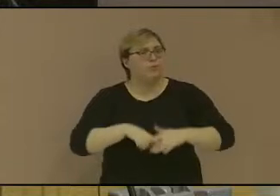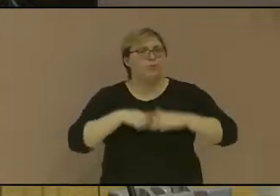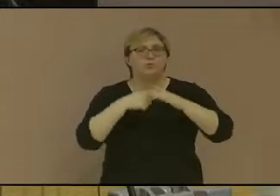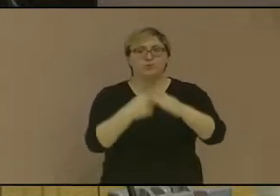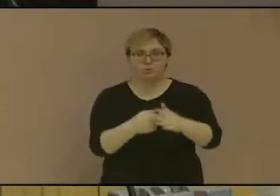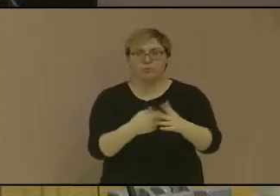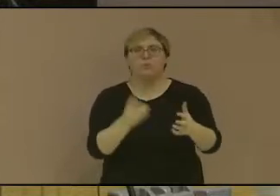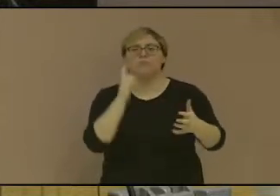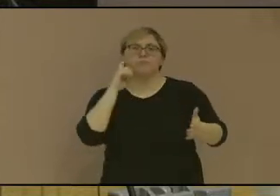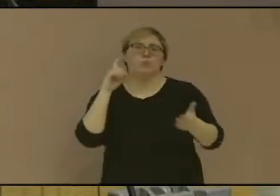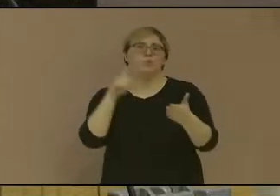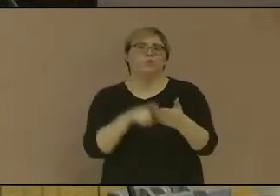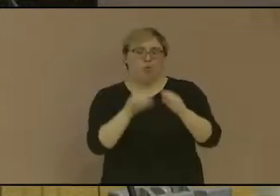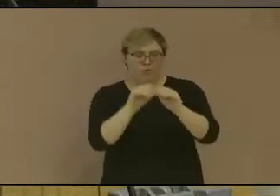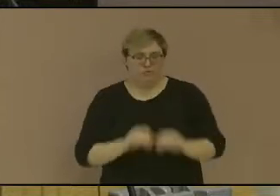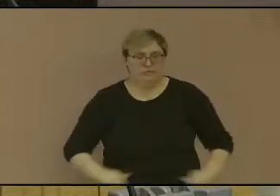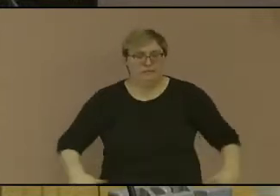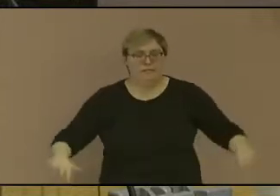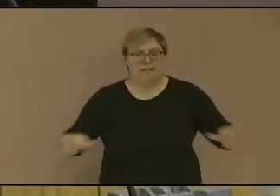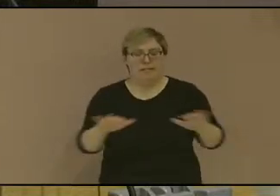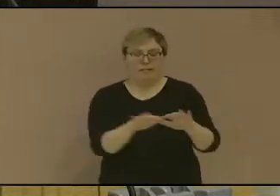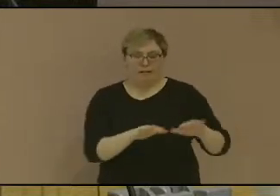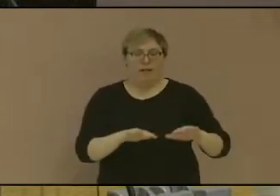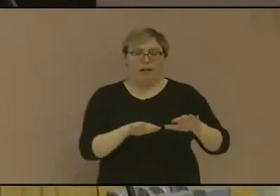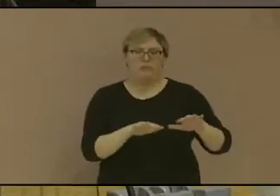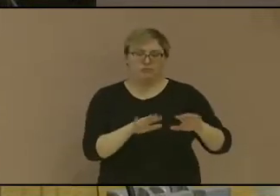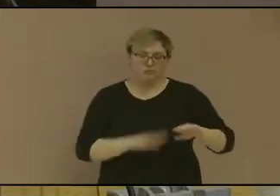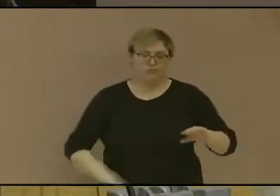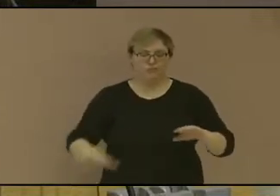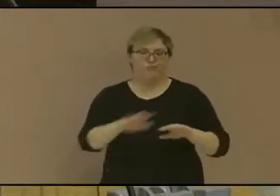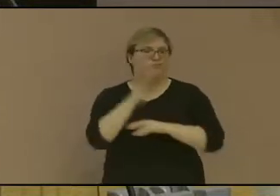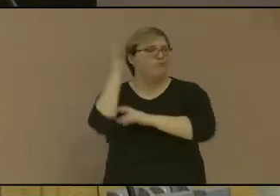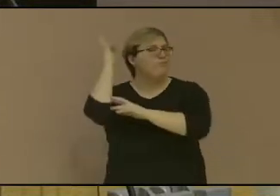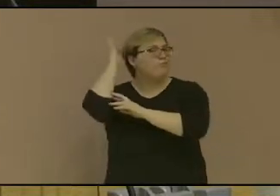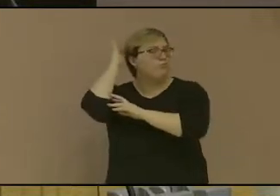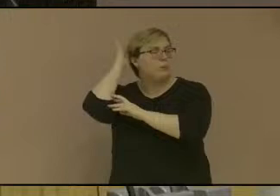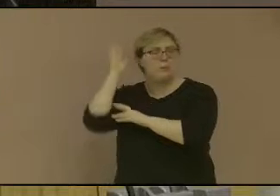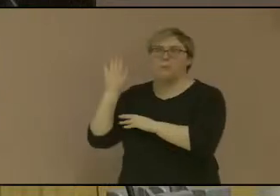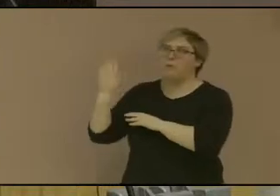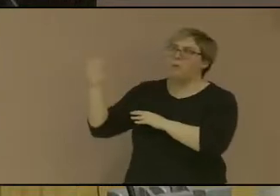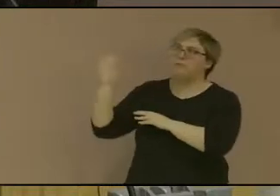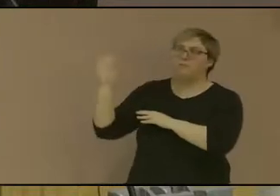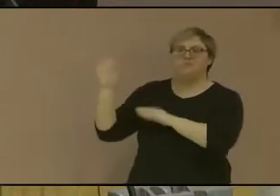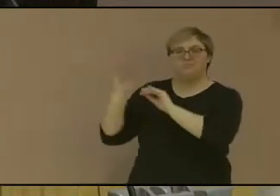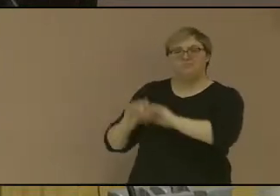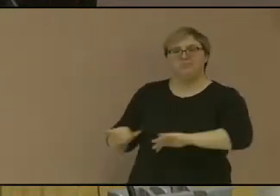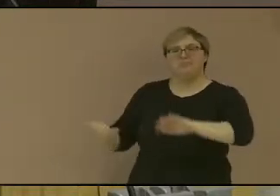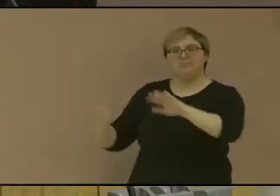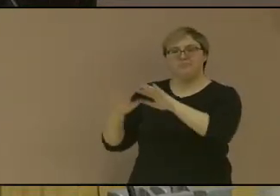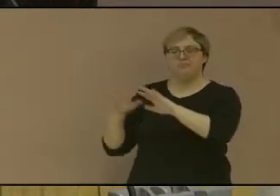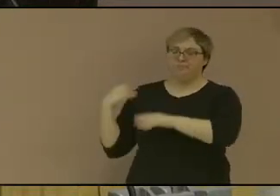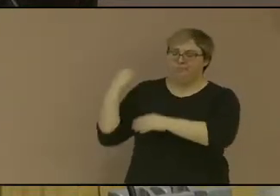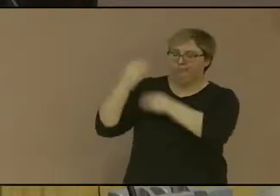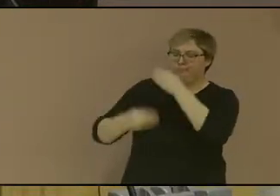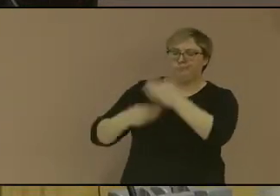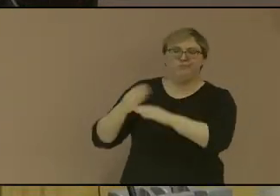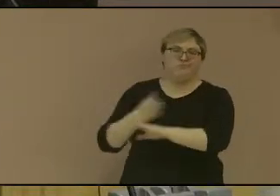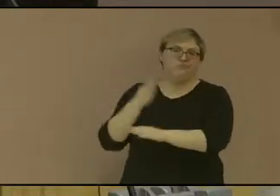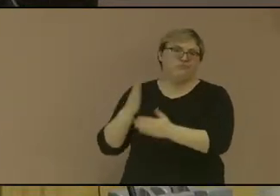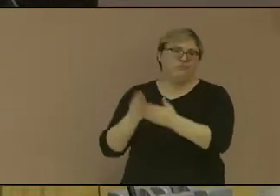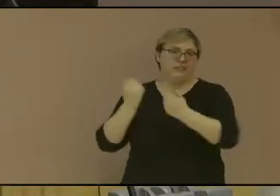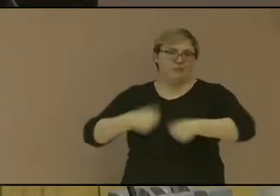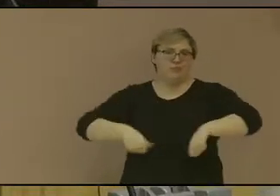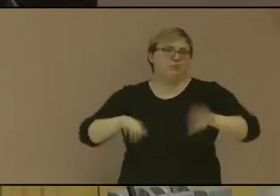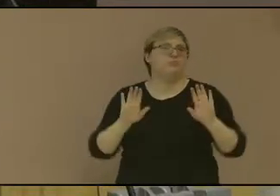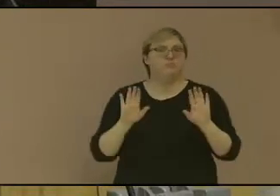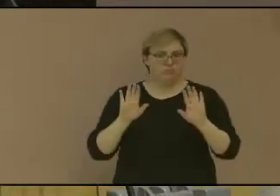to acknowledge that this event is taking place in Mi'kma'ki, the ancestral and unceded territory of the